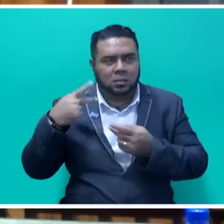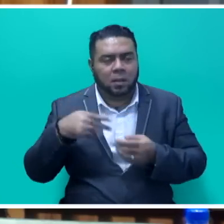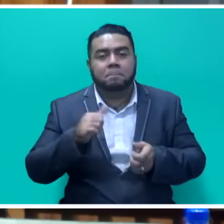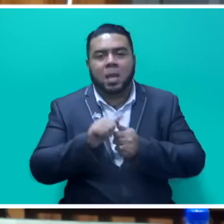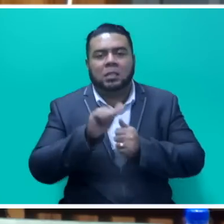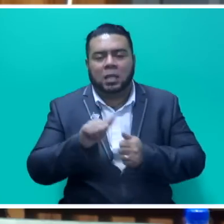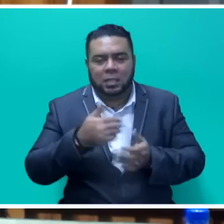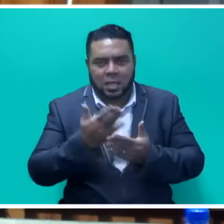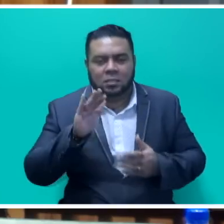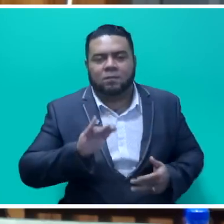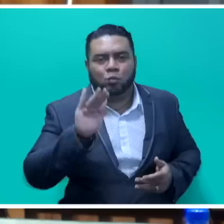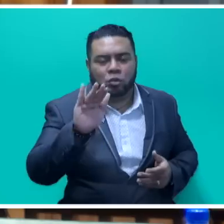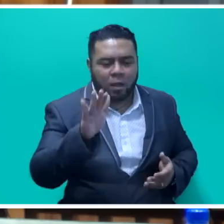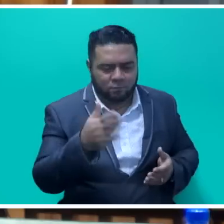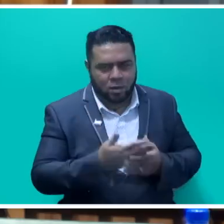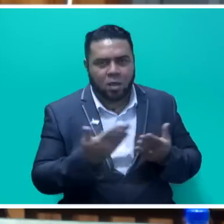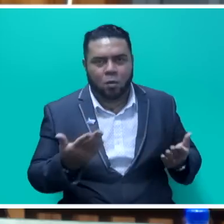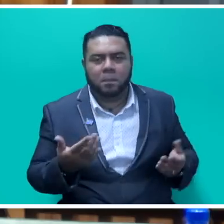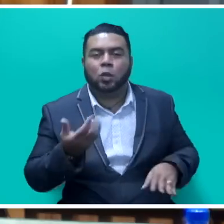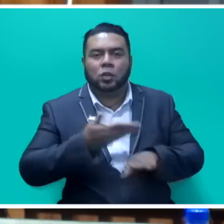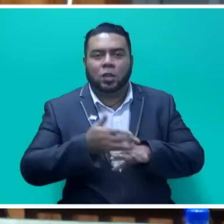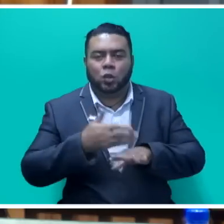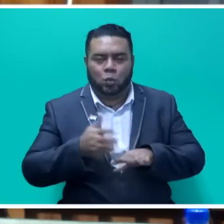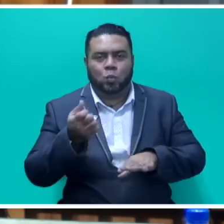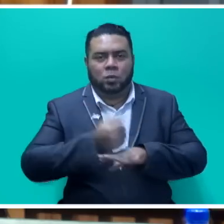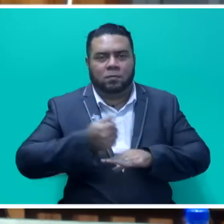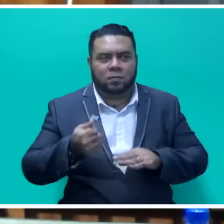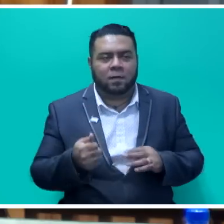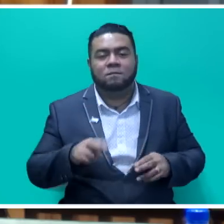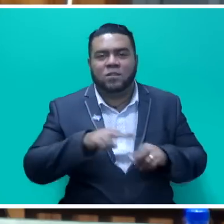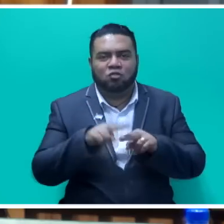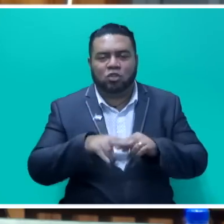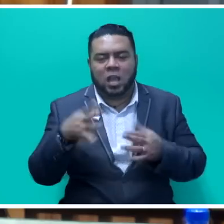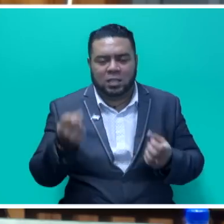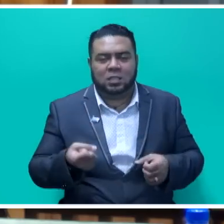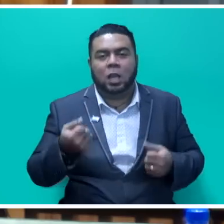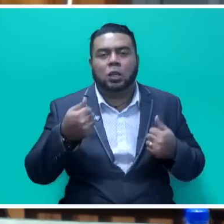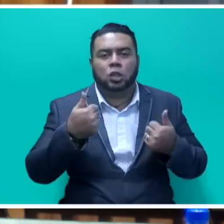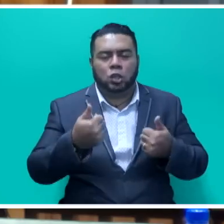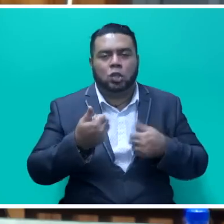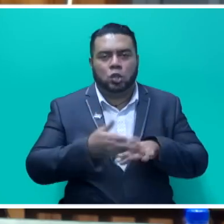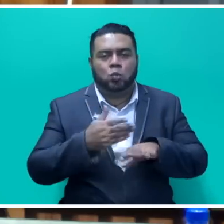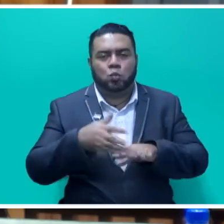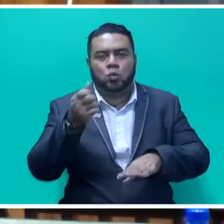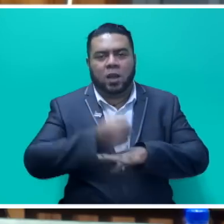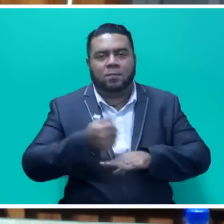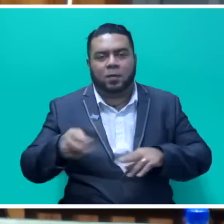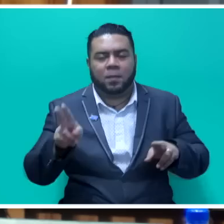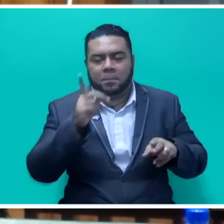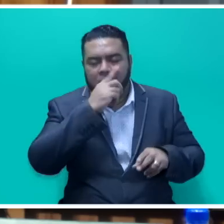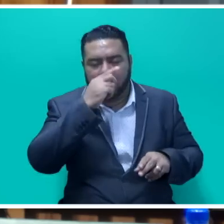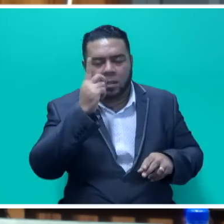years await our people. Because finally, Mr. Speaker, Fiji has a government of the people. Yes. The